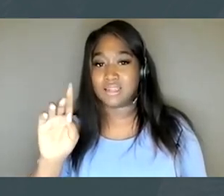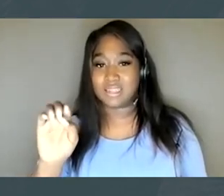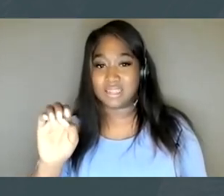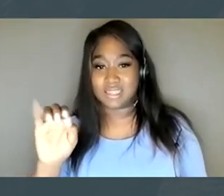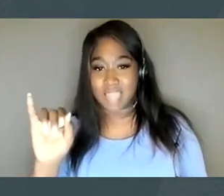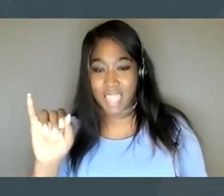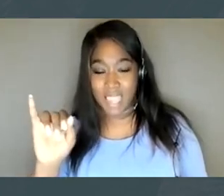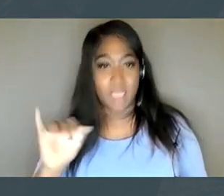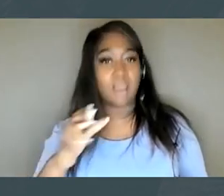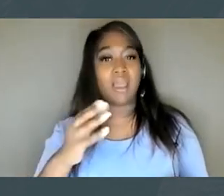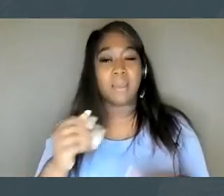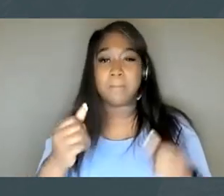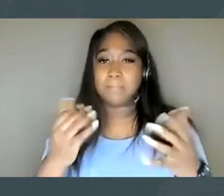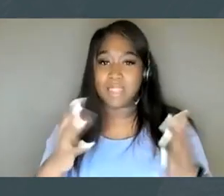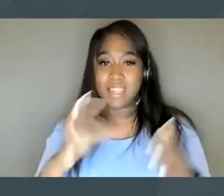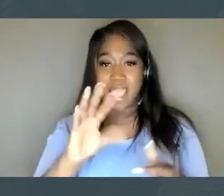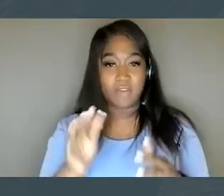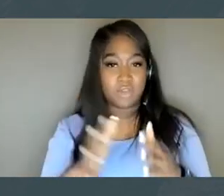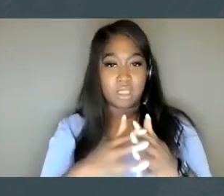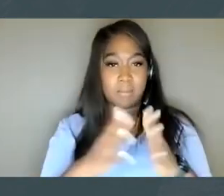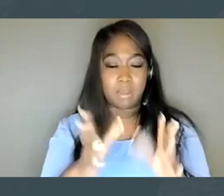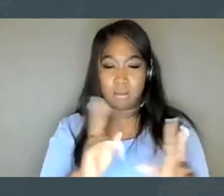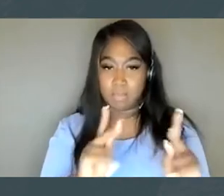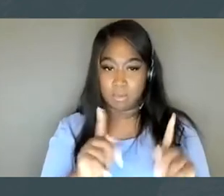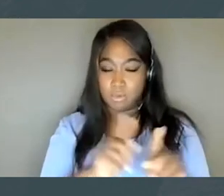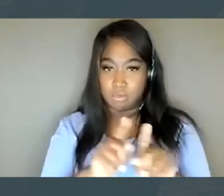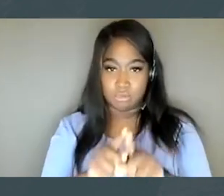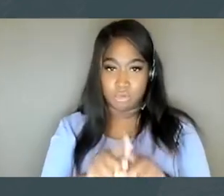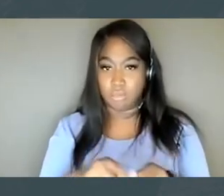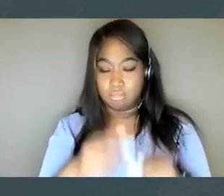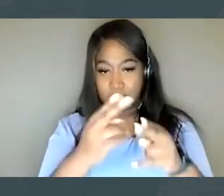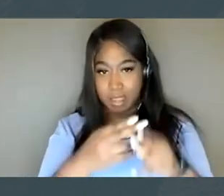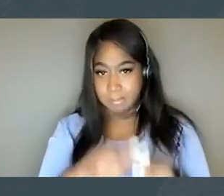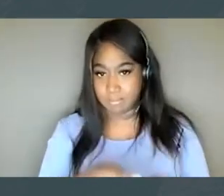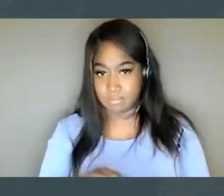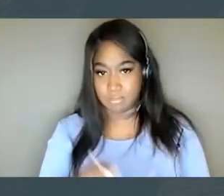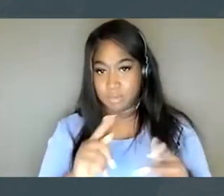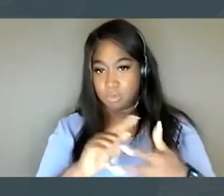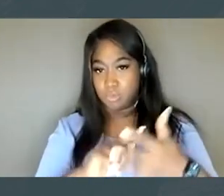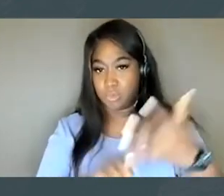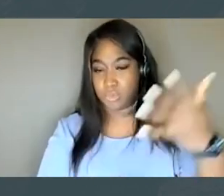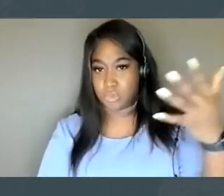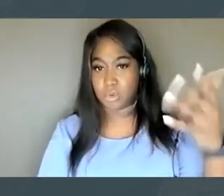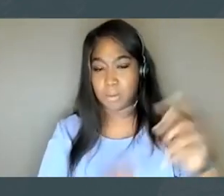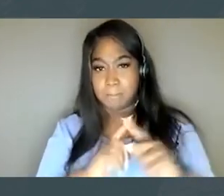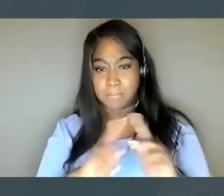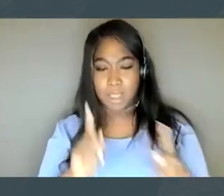But what struck me was the fact that there was a kind of overrepresentation